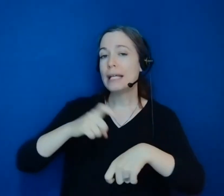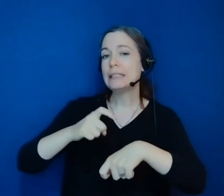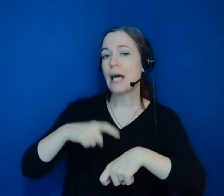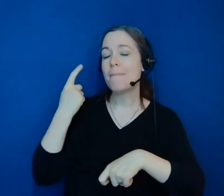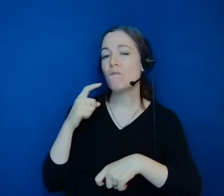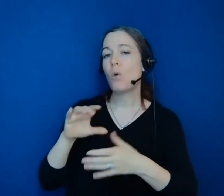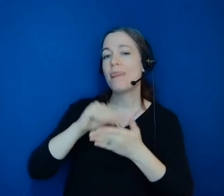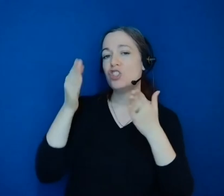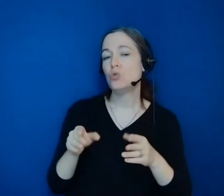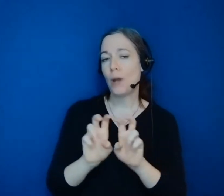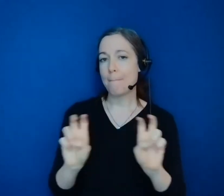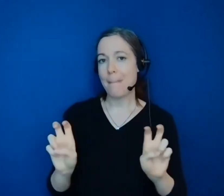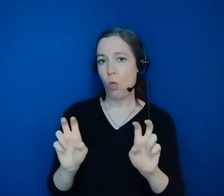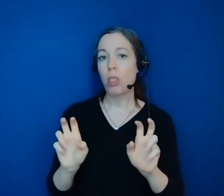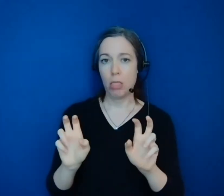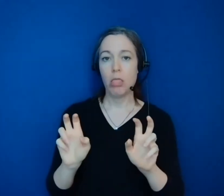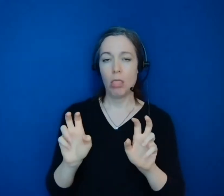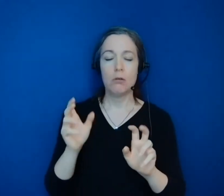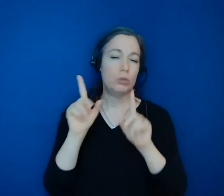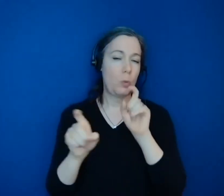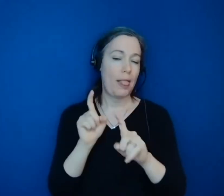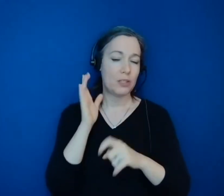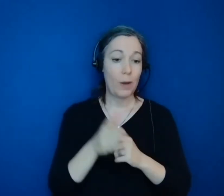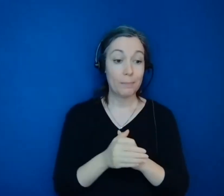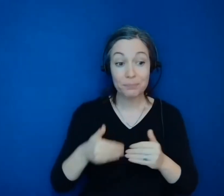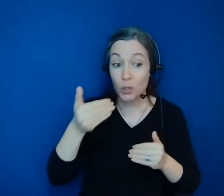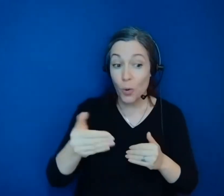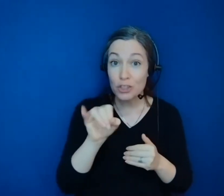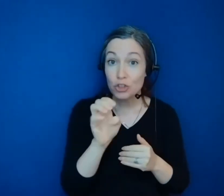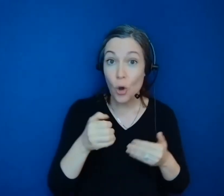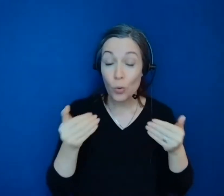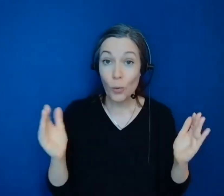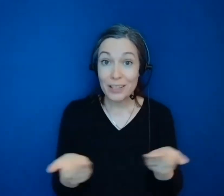them those questions. So, Joe, do you want to start out and introduce yourself.